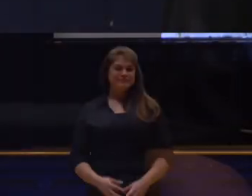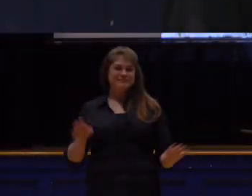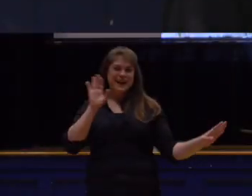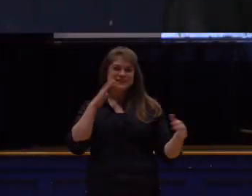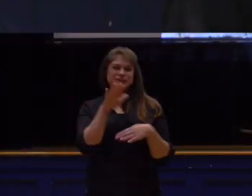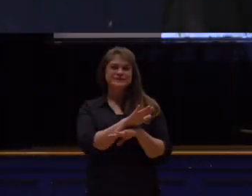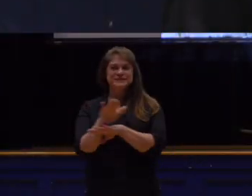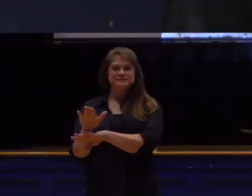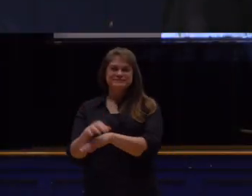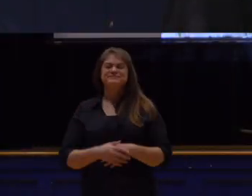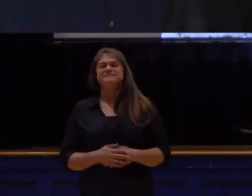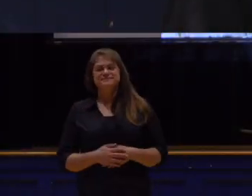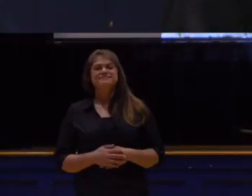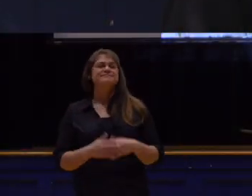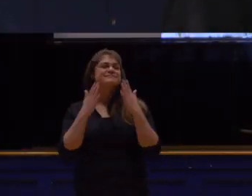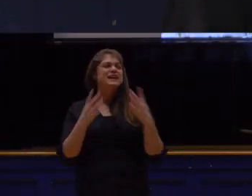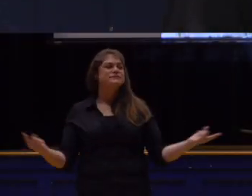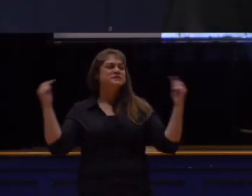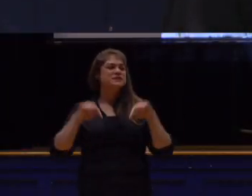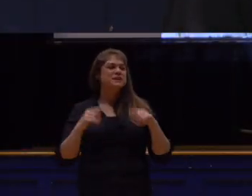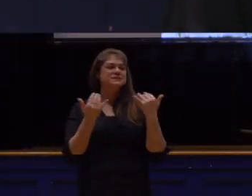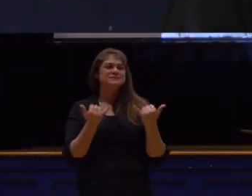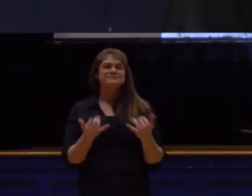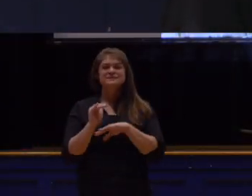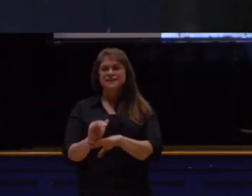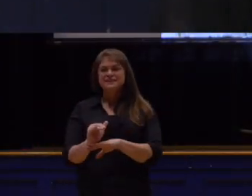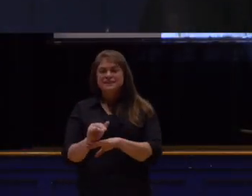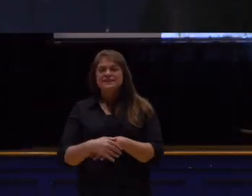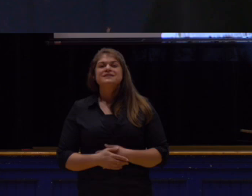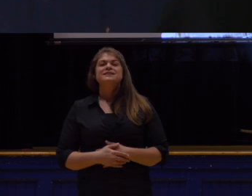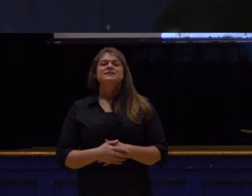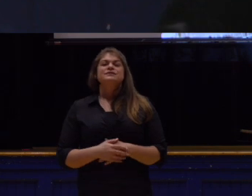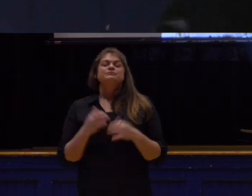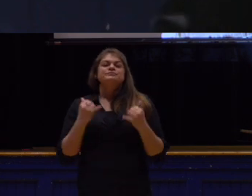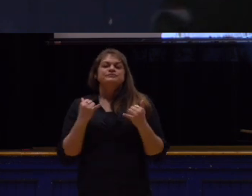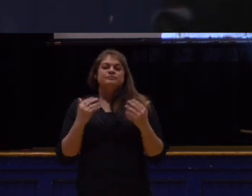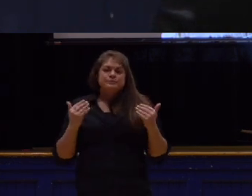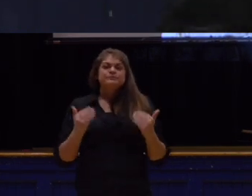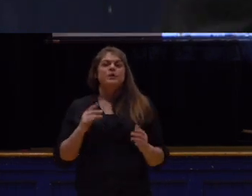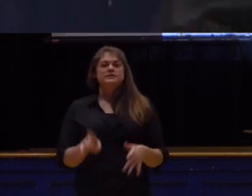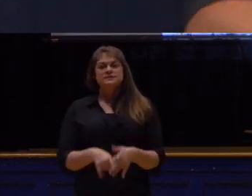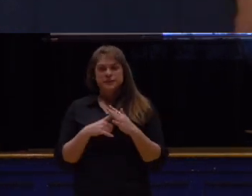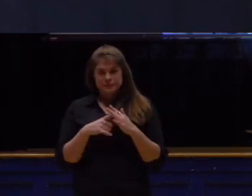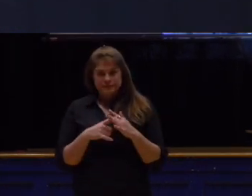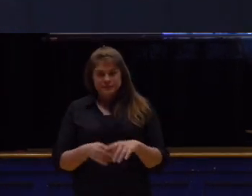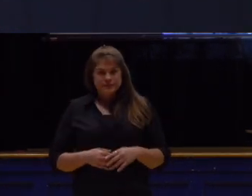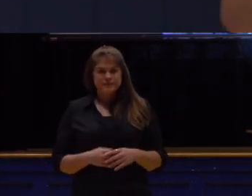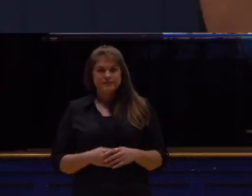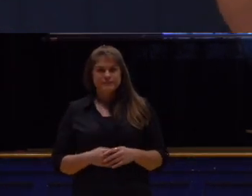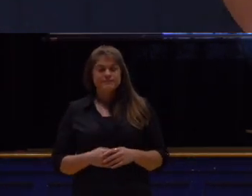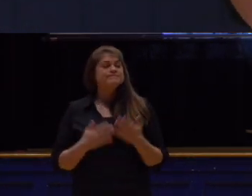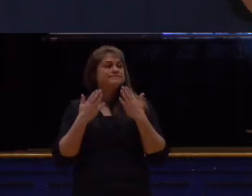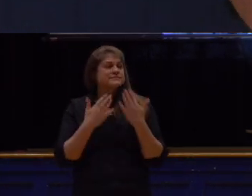Good evening, everyone. Thank you so much for joining tonight's meeting. We are going to get started.